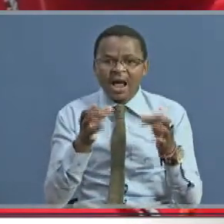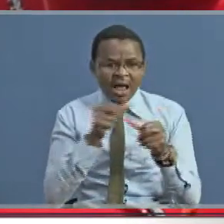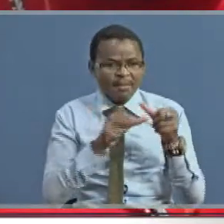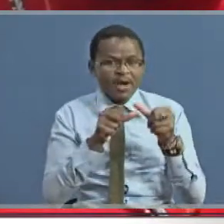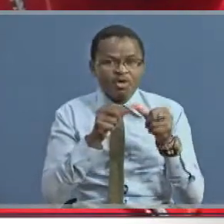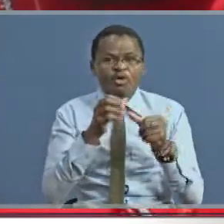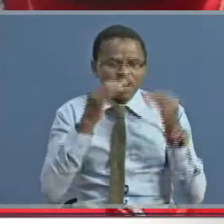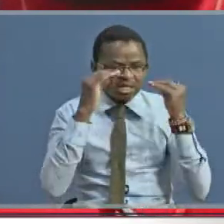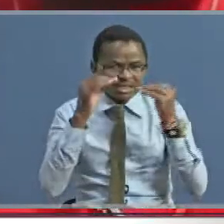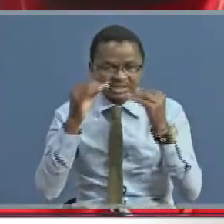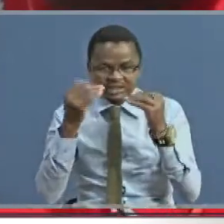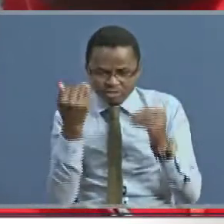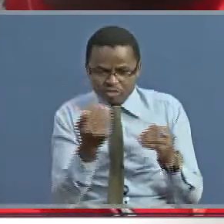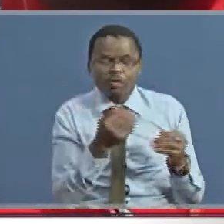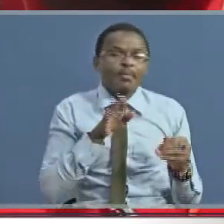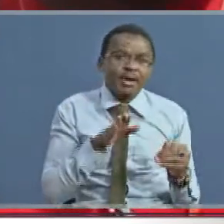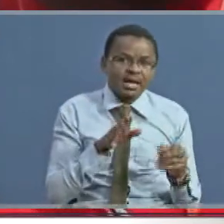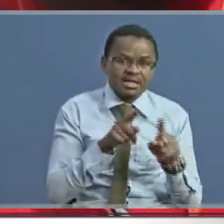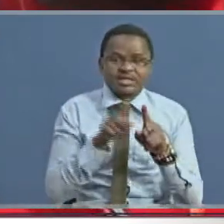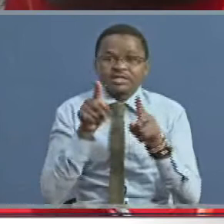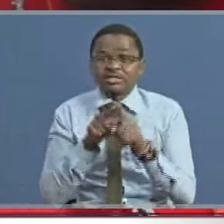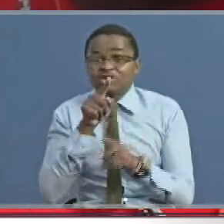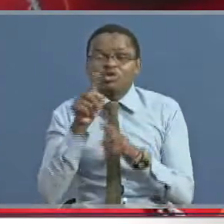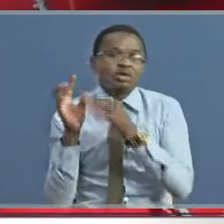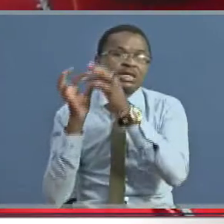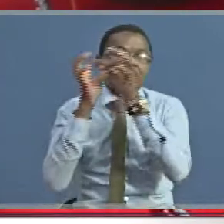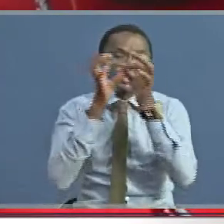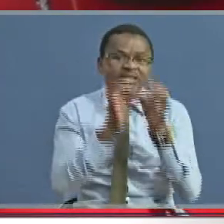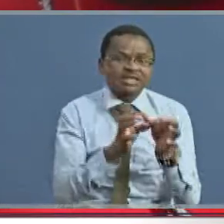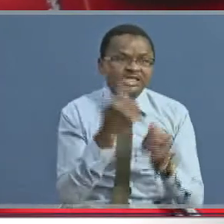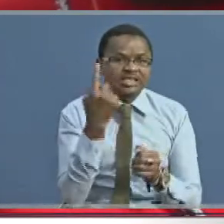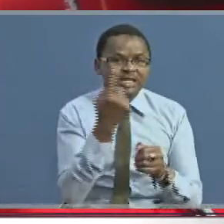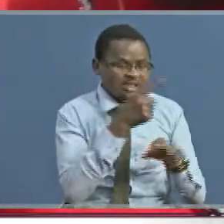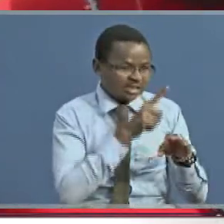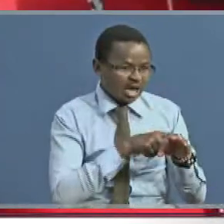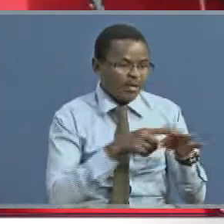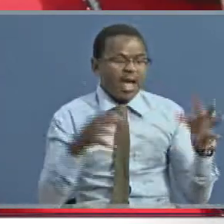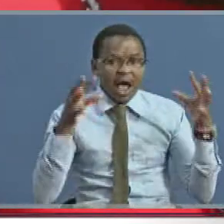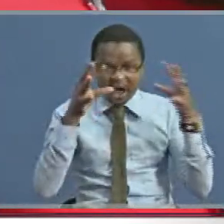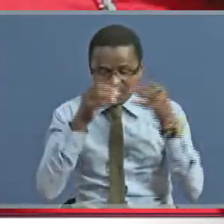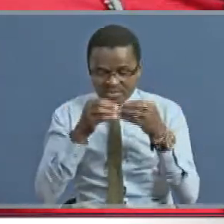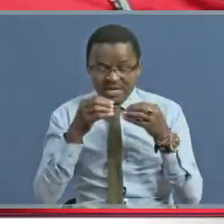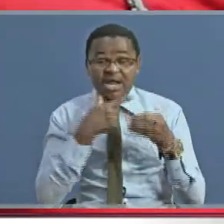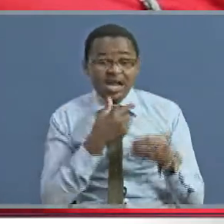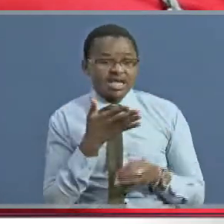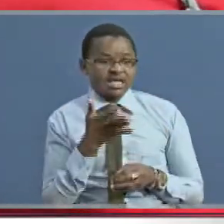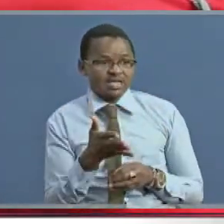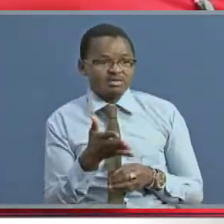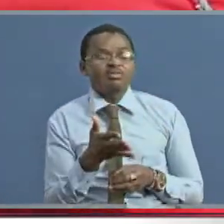ya elimu ya mtoto msichana na maneno ya hizo mila. Kwa hivyo kila wakati tukiwa na kongamano kama hizi,